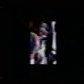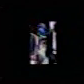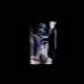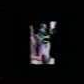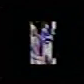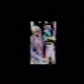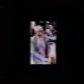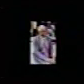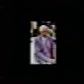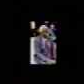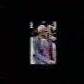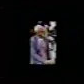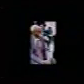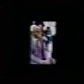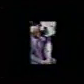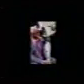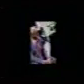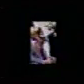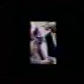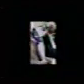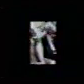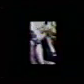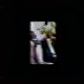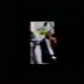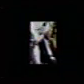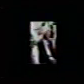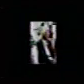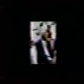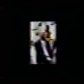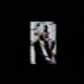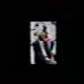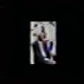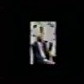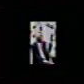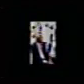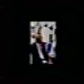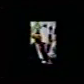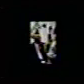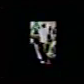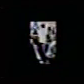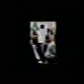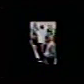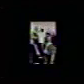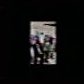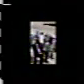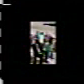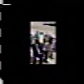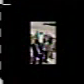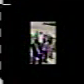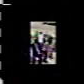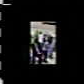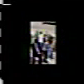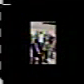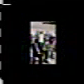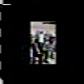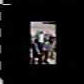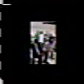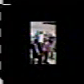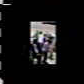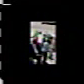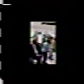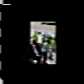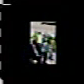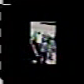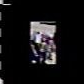from the moment David had the anointing? He had the anointing in chapter 16. Immediately he had that anointing